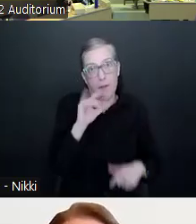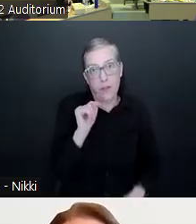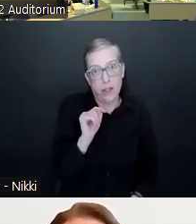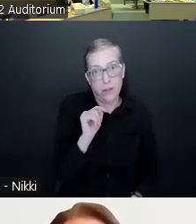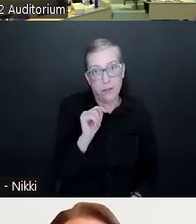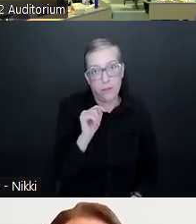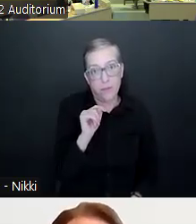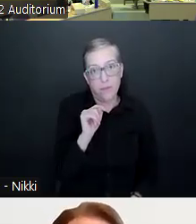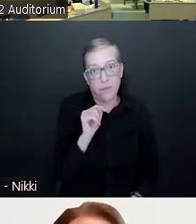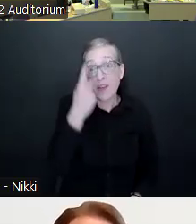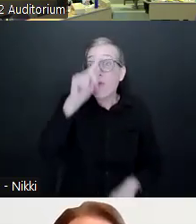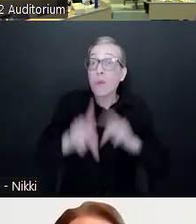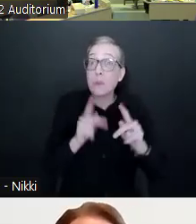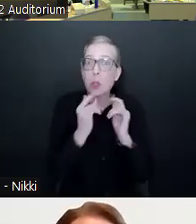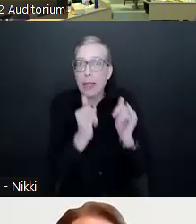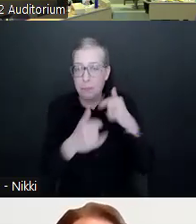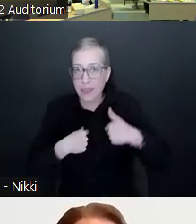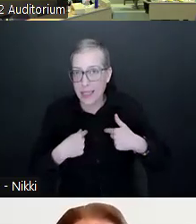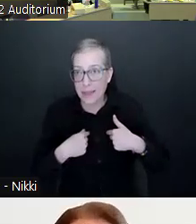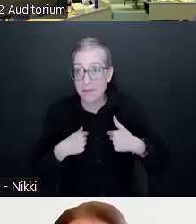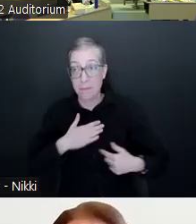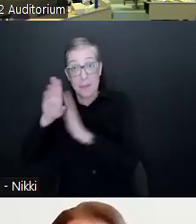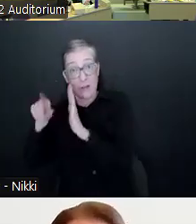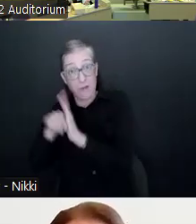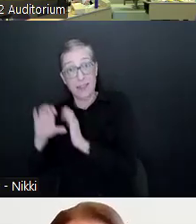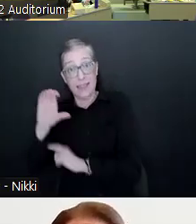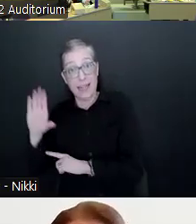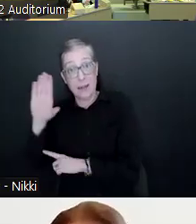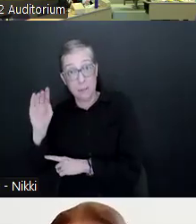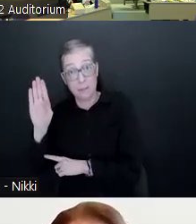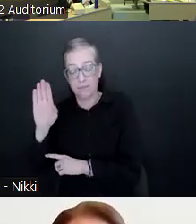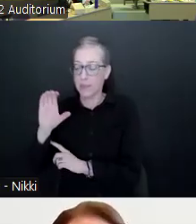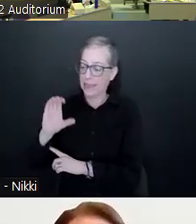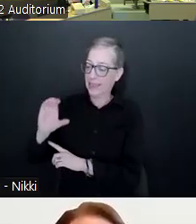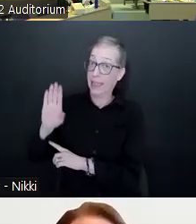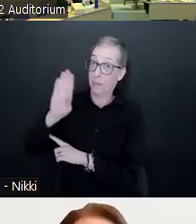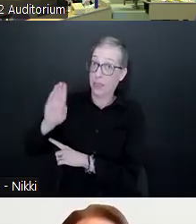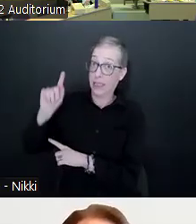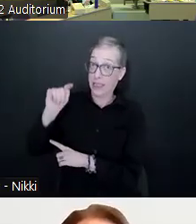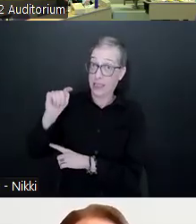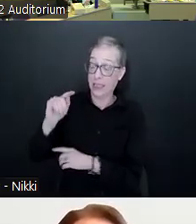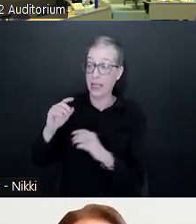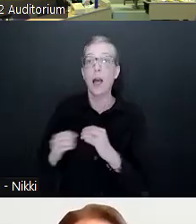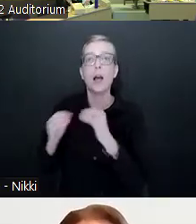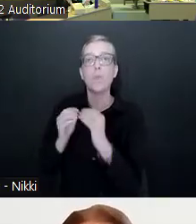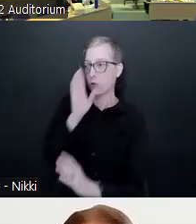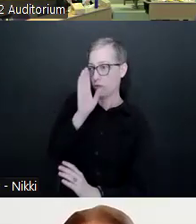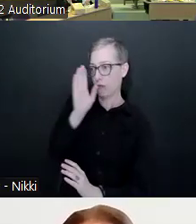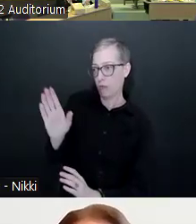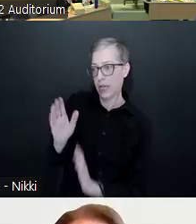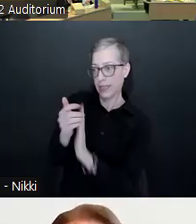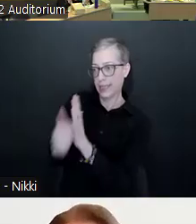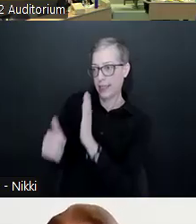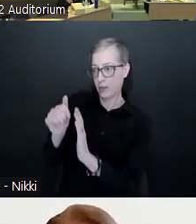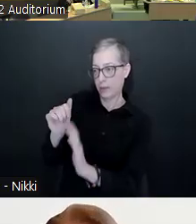CBT background, people who tend to do more directive kind of skills-based therapies. And so a couple of years ago,